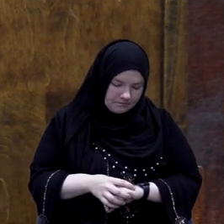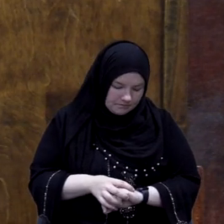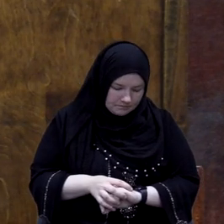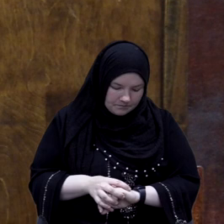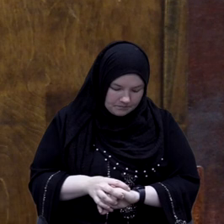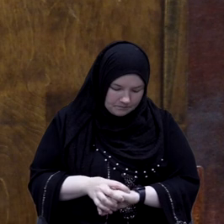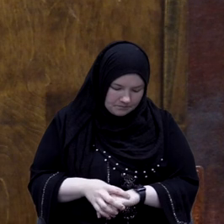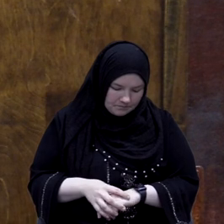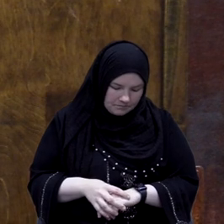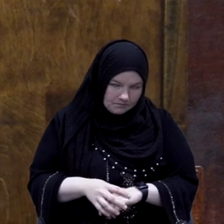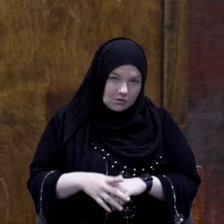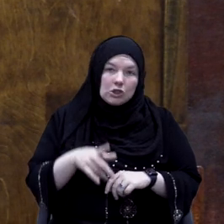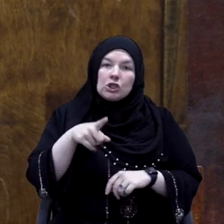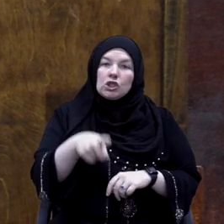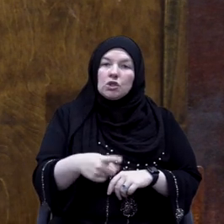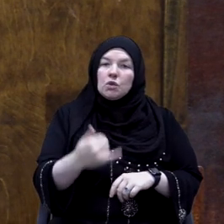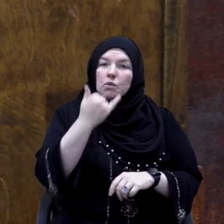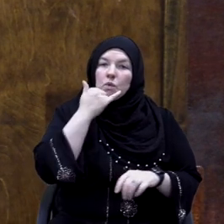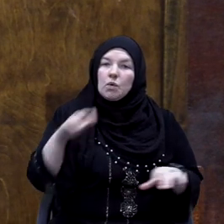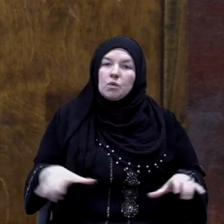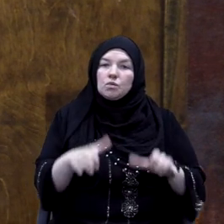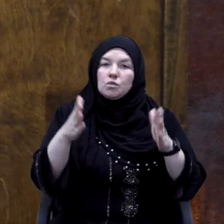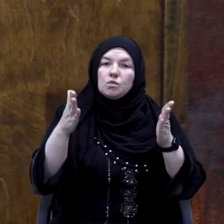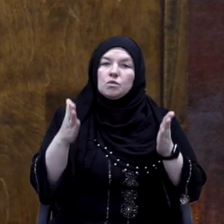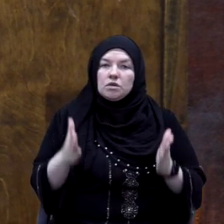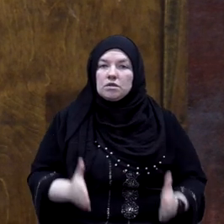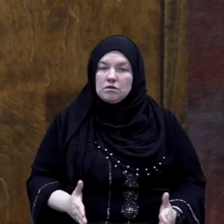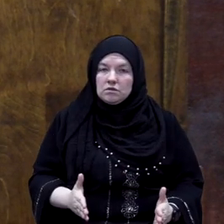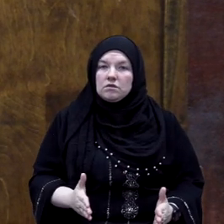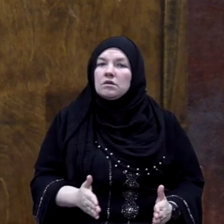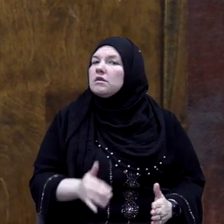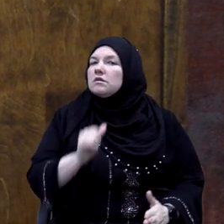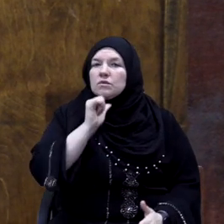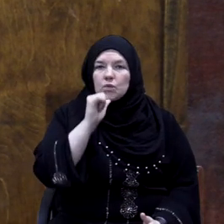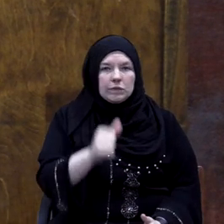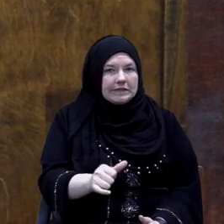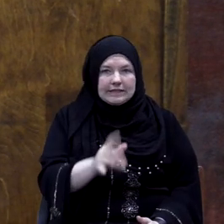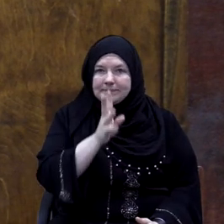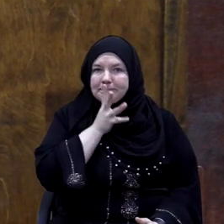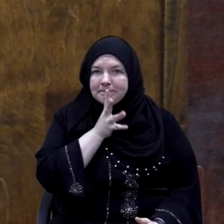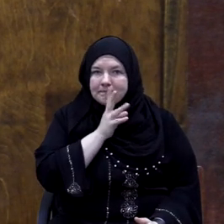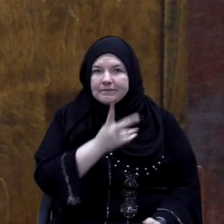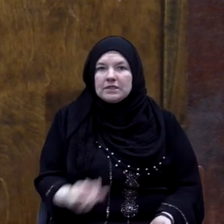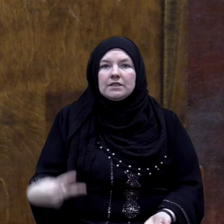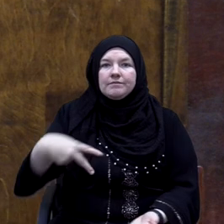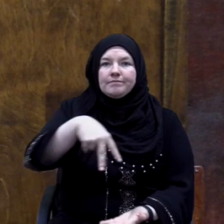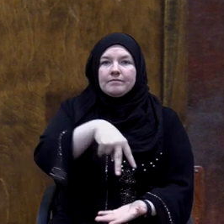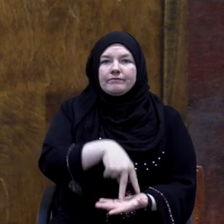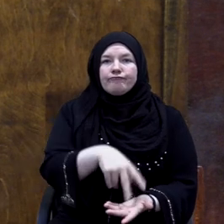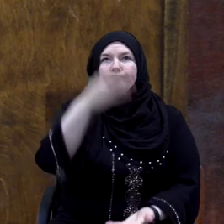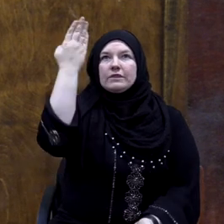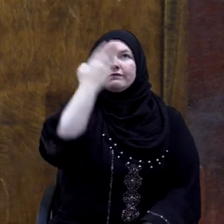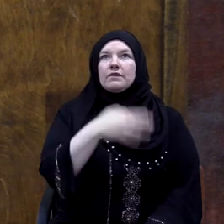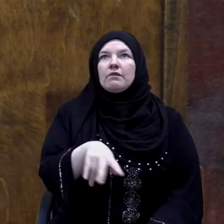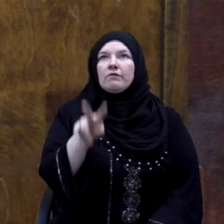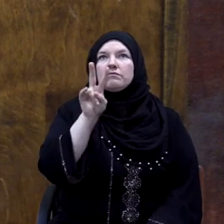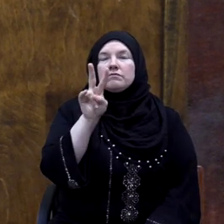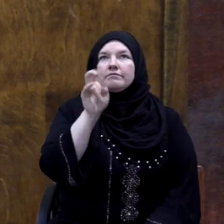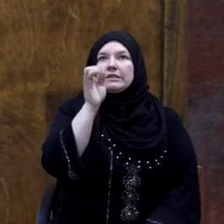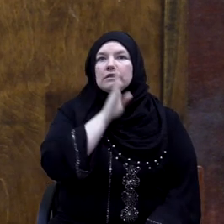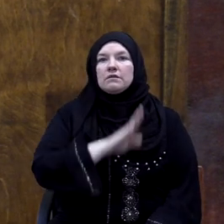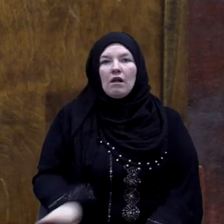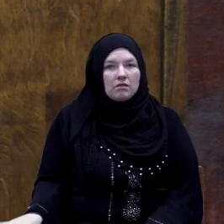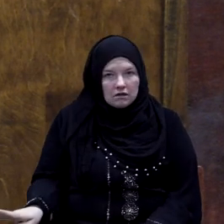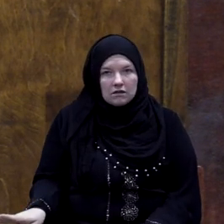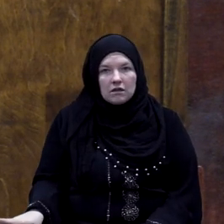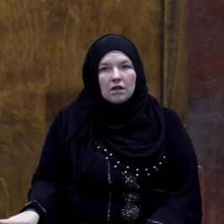you, the wrongdoer, the perpetrator, do not speak. Stand up and be silent.